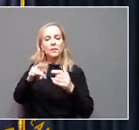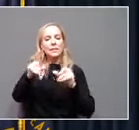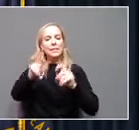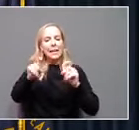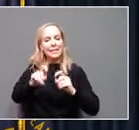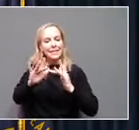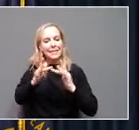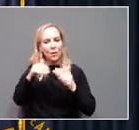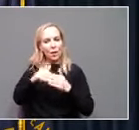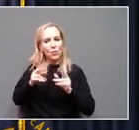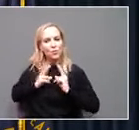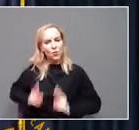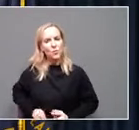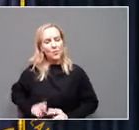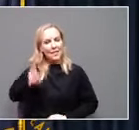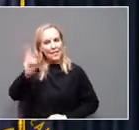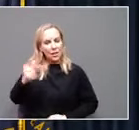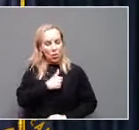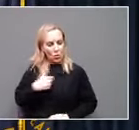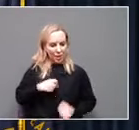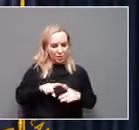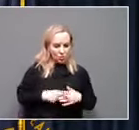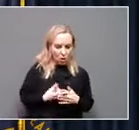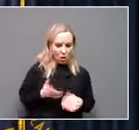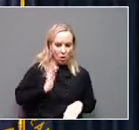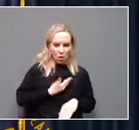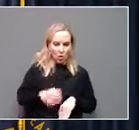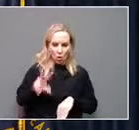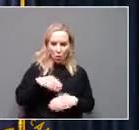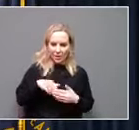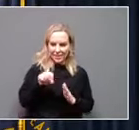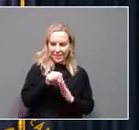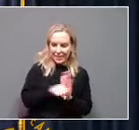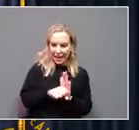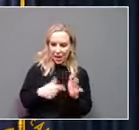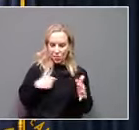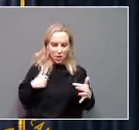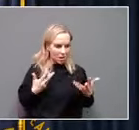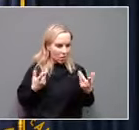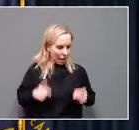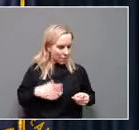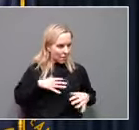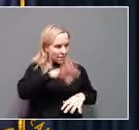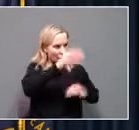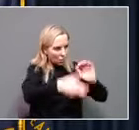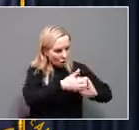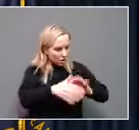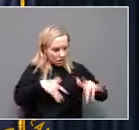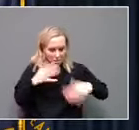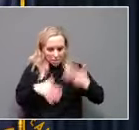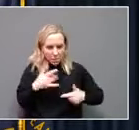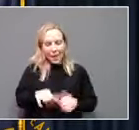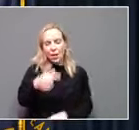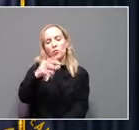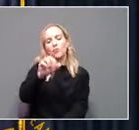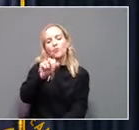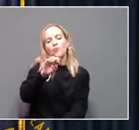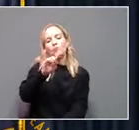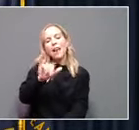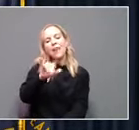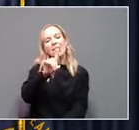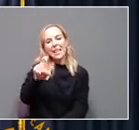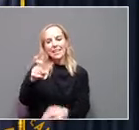to set that up on our own beginning in the state when we found a partner. And remember, Gravity Diagnostics, small company